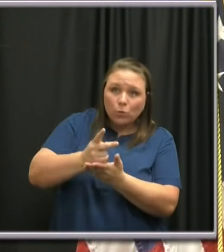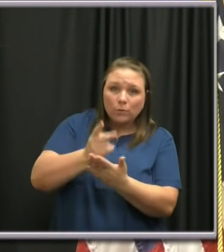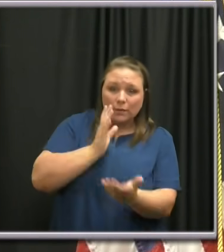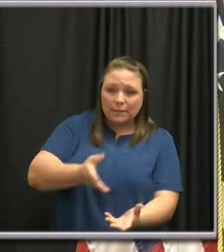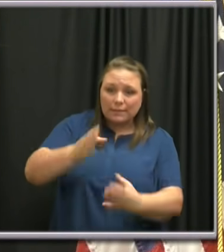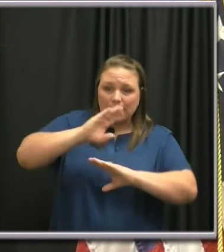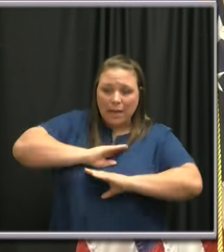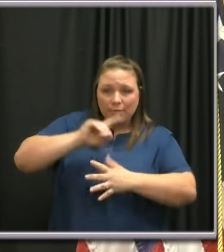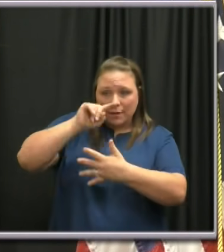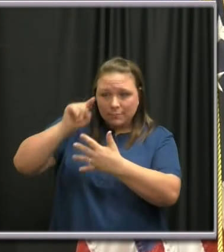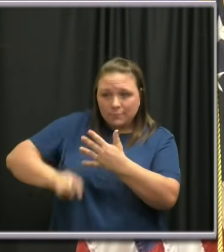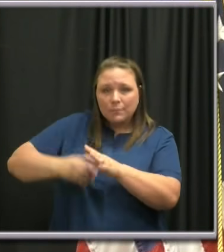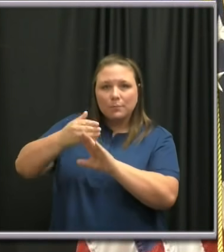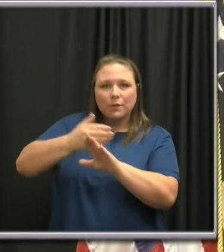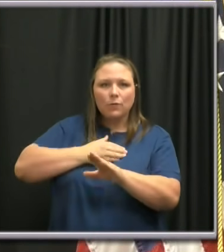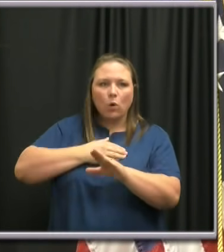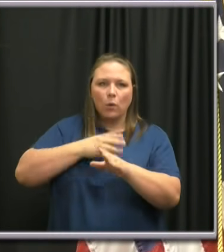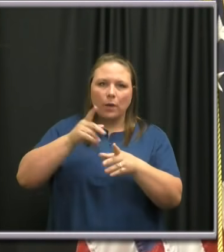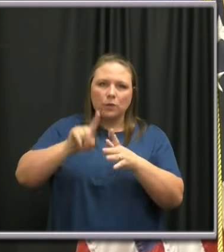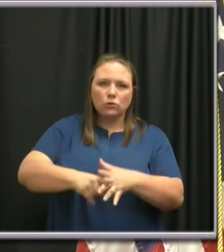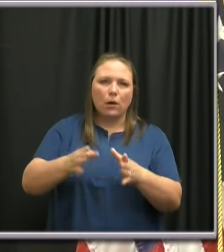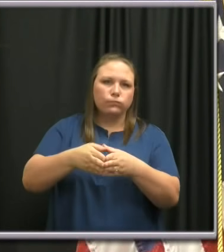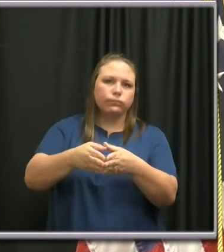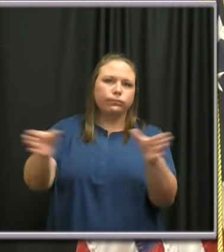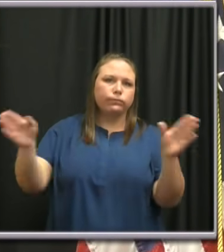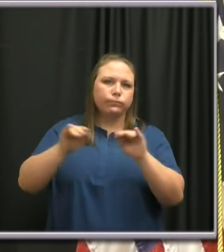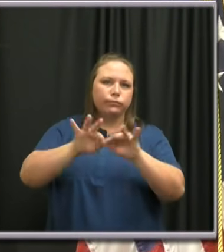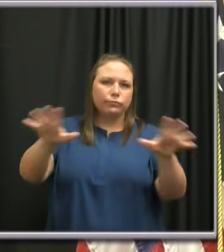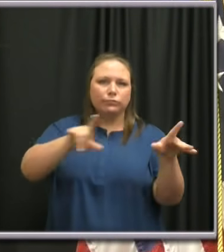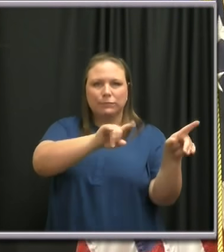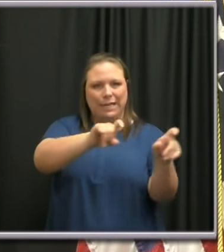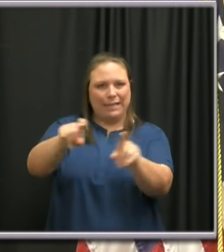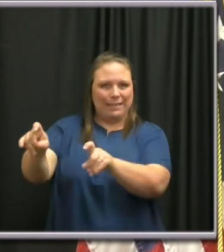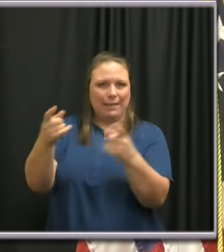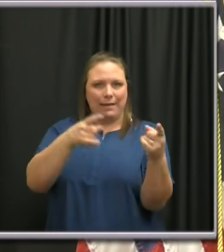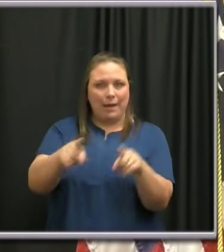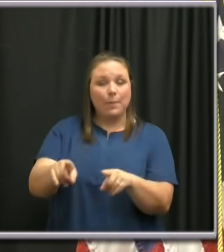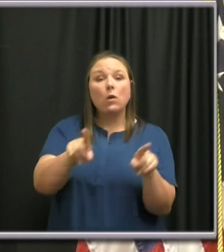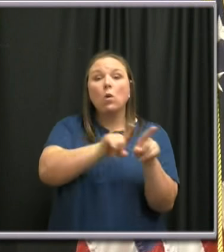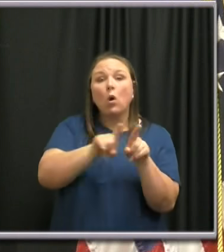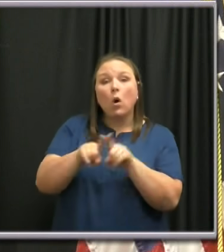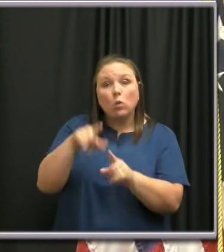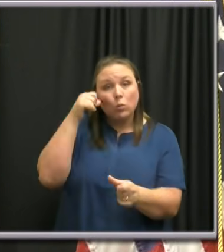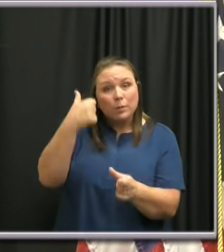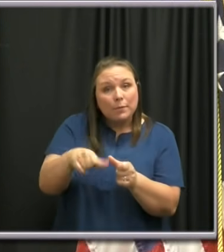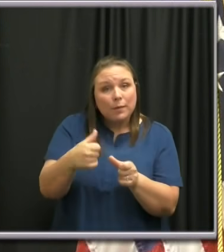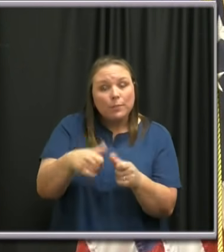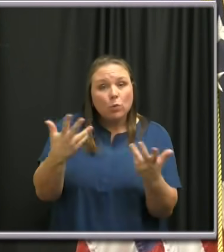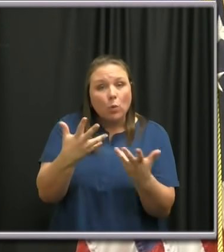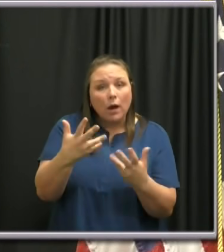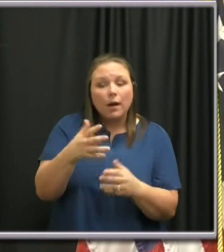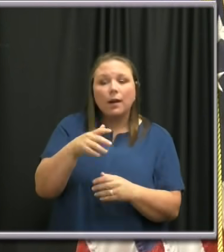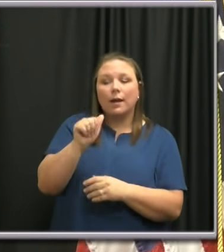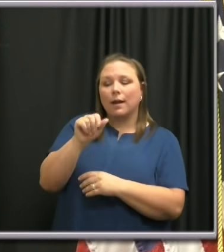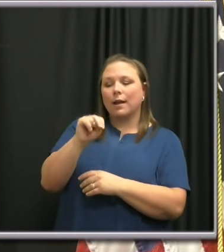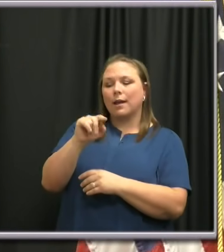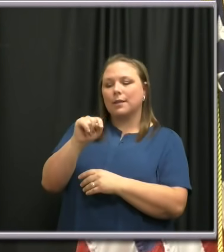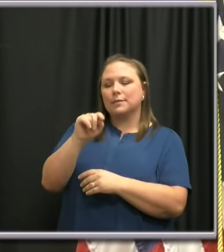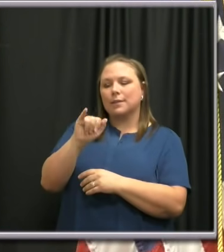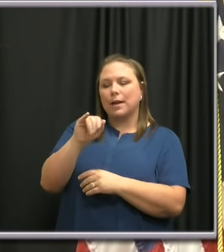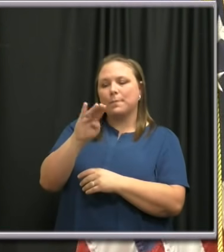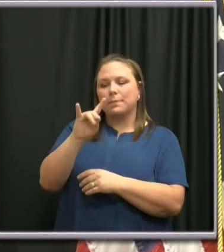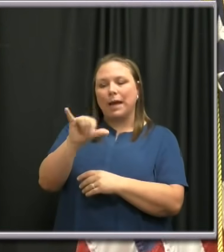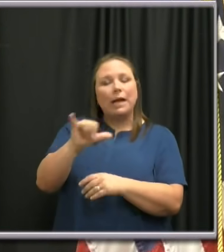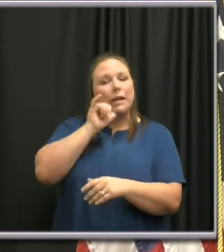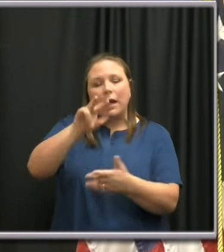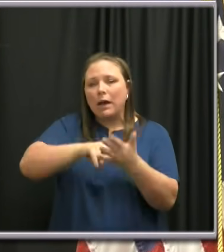all of those criteria before we start doing widespread antibody testing. And the other thing to keep in mind is antibodies do not mean that